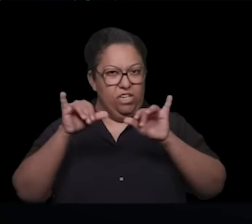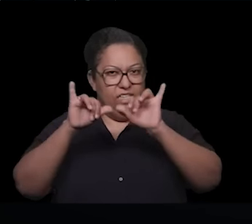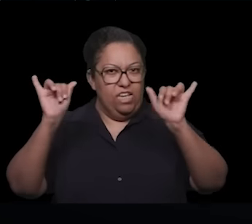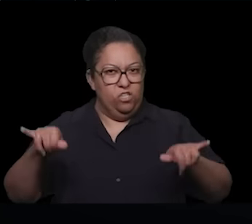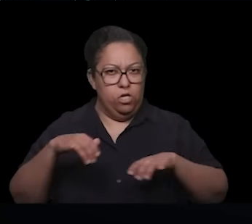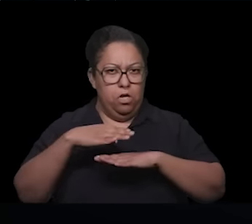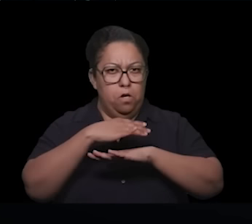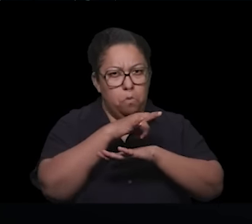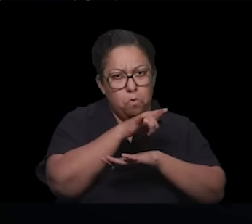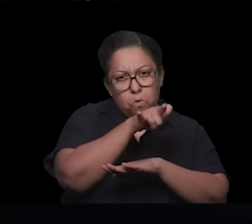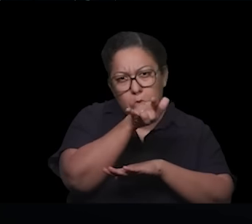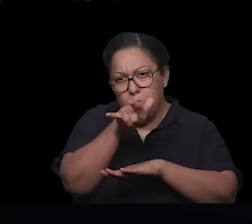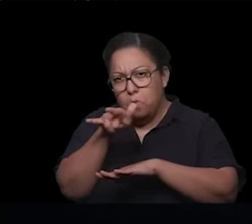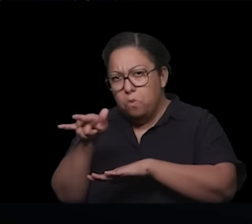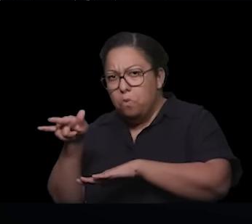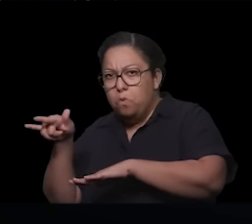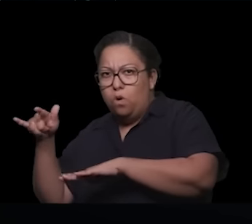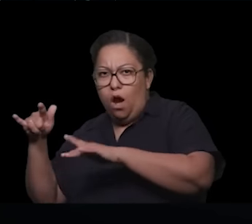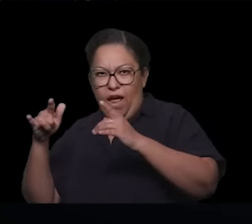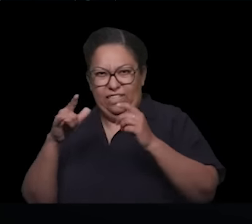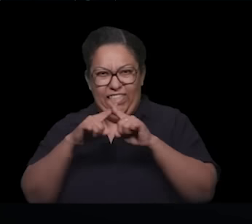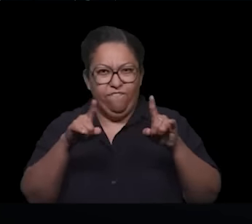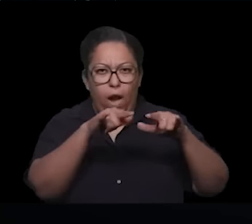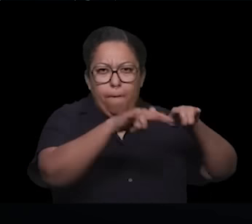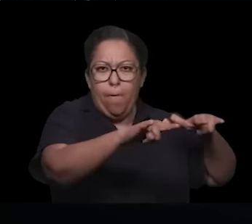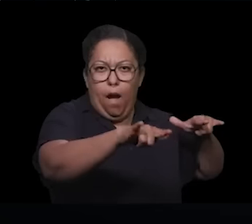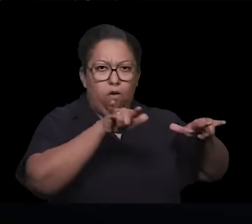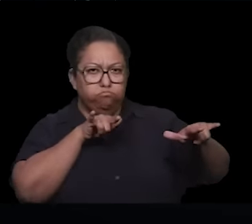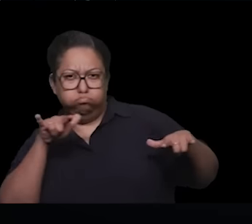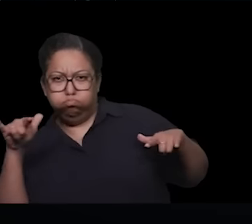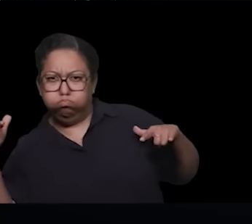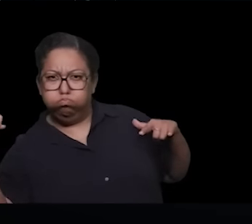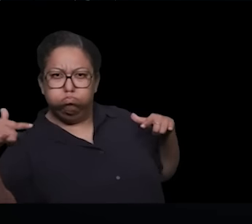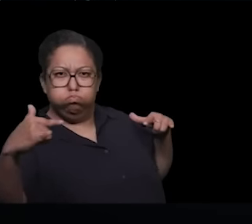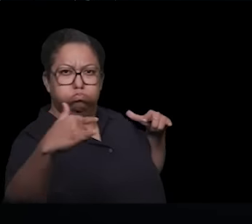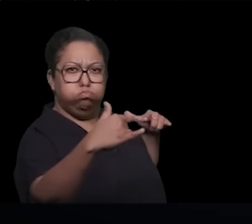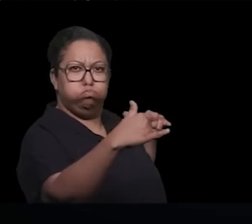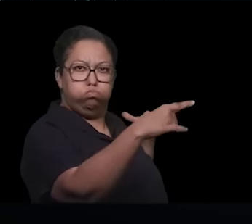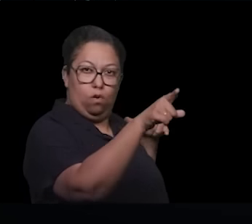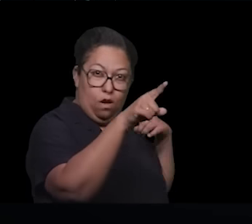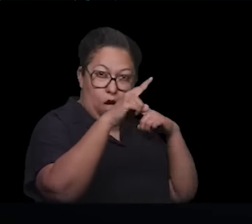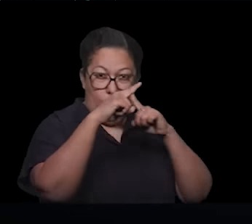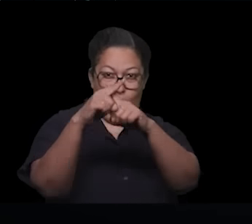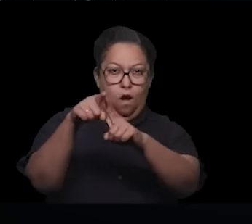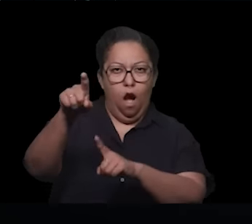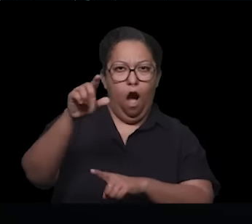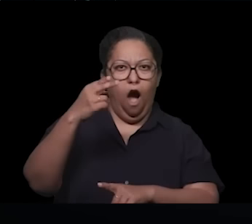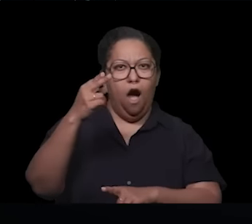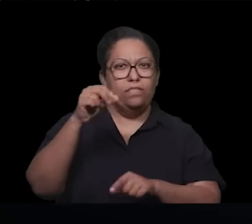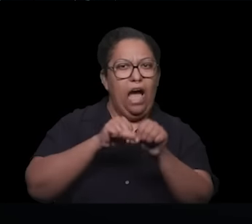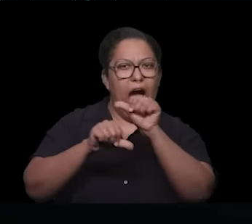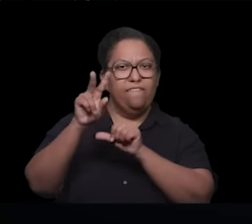Clearing the station, Hunter flies the shuttle past several destroyers and onto the tail of the science vessel.